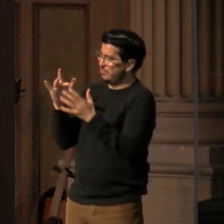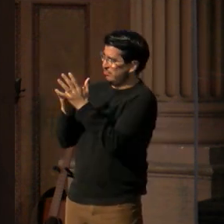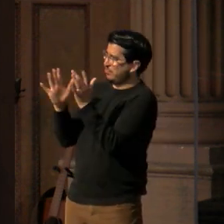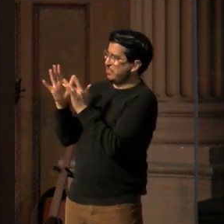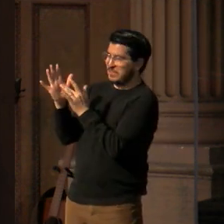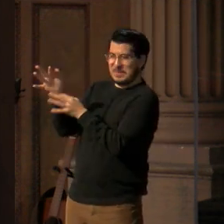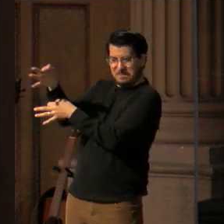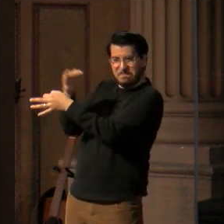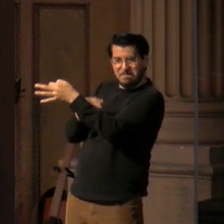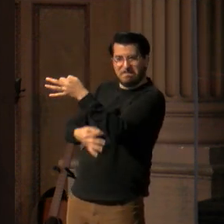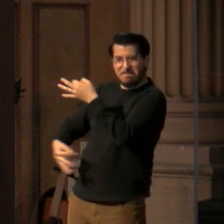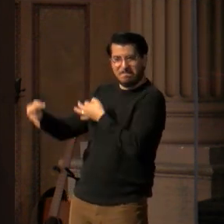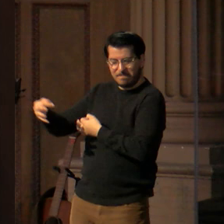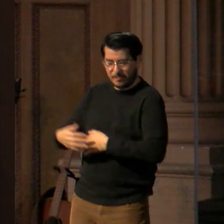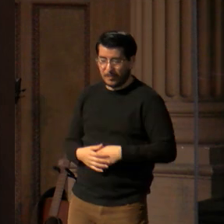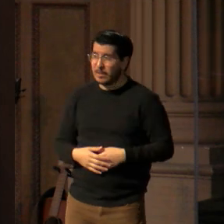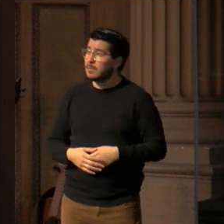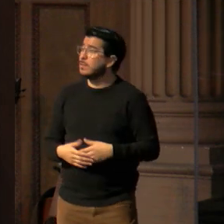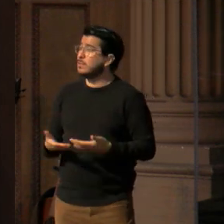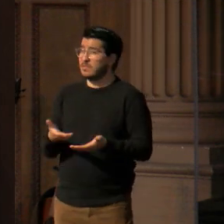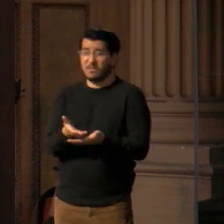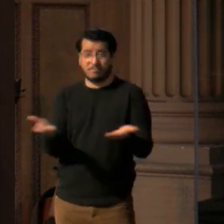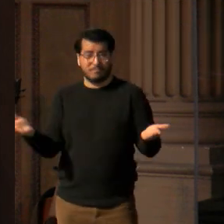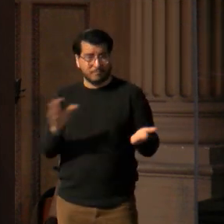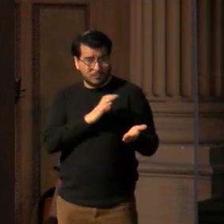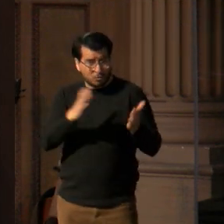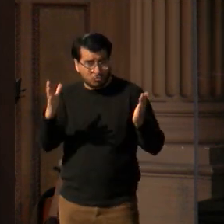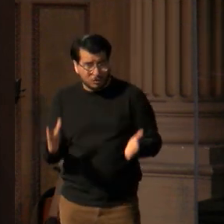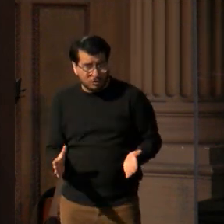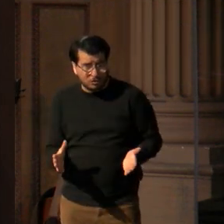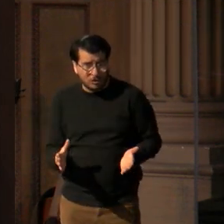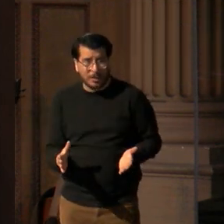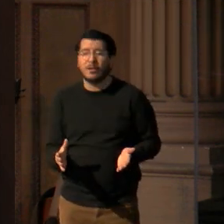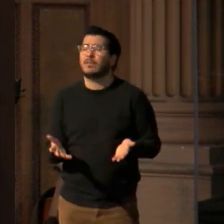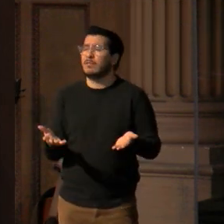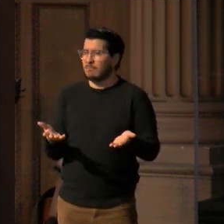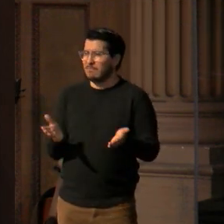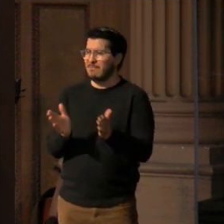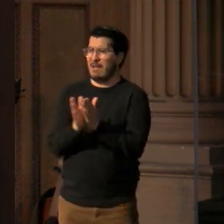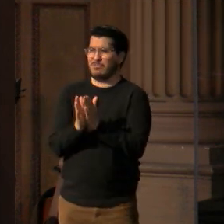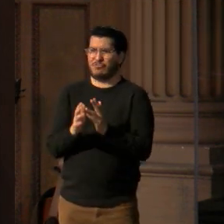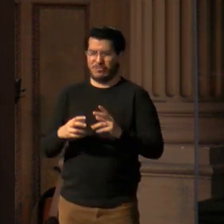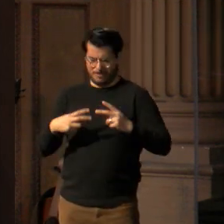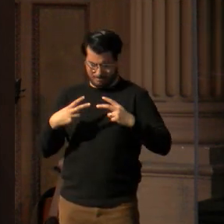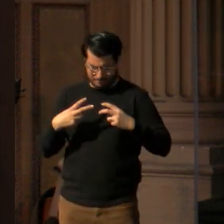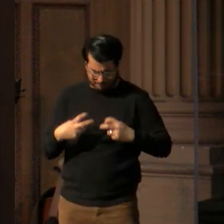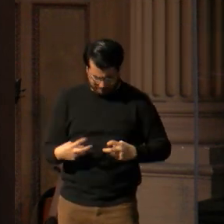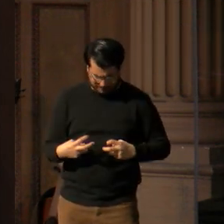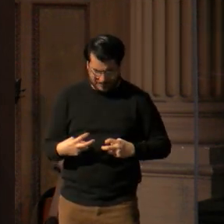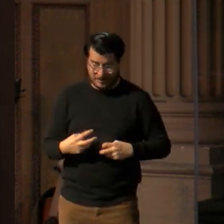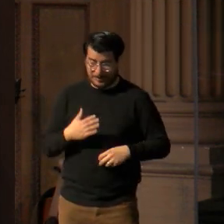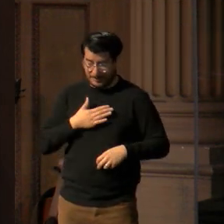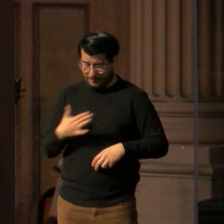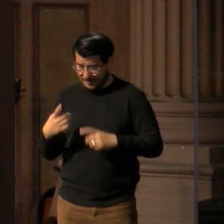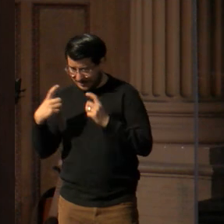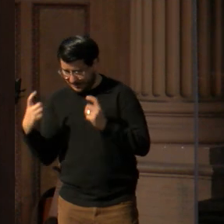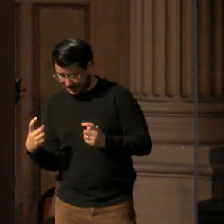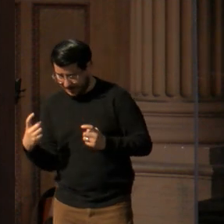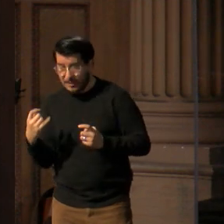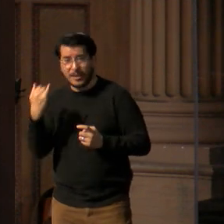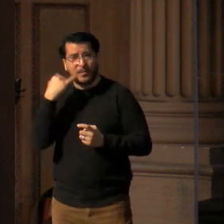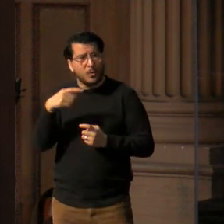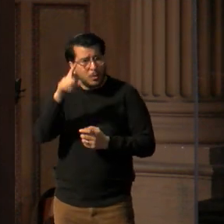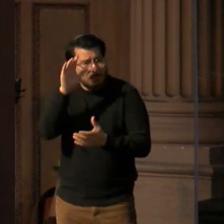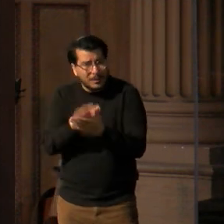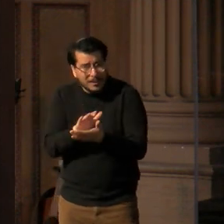And so we would invite any of the Christians who are here among us to judge yourself, examine yourself, confess your sin. And then if you have believed in the Lord